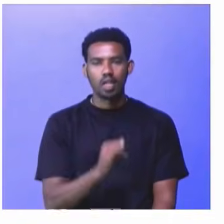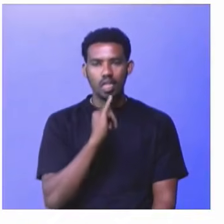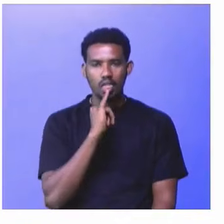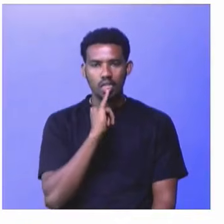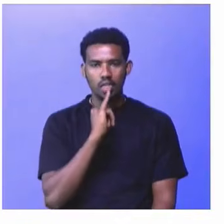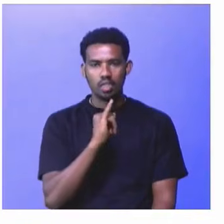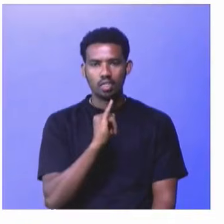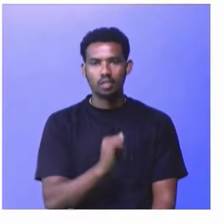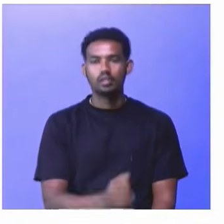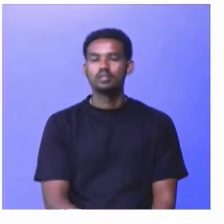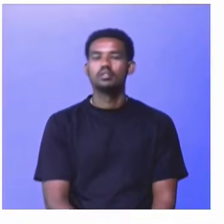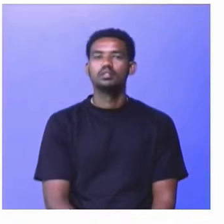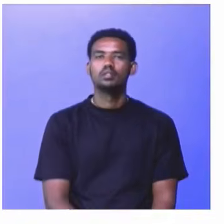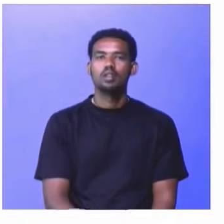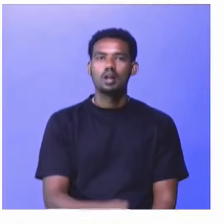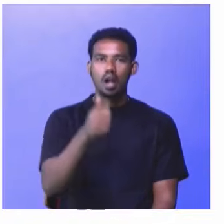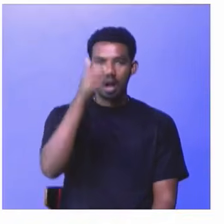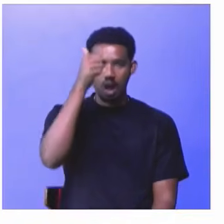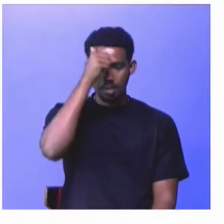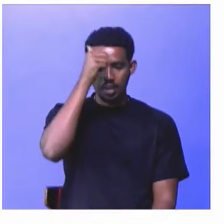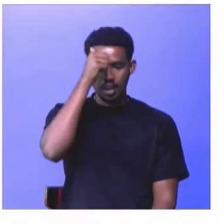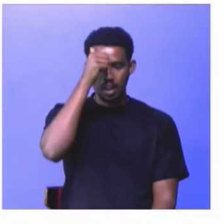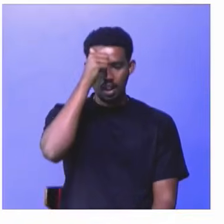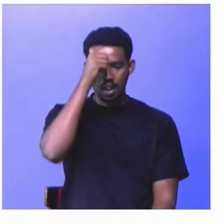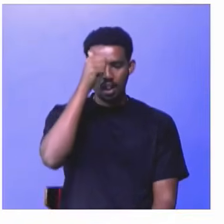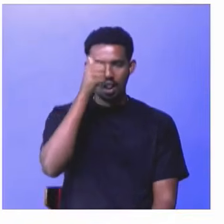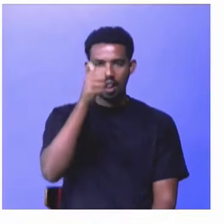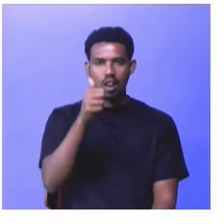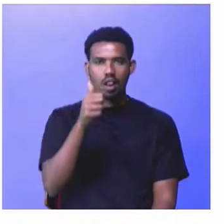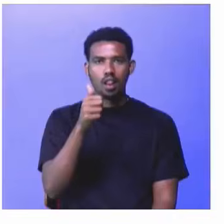is Abi.